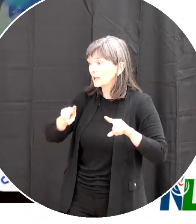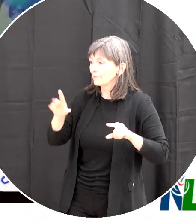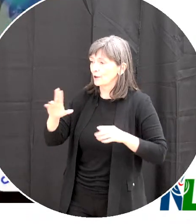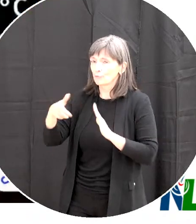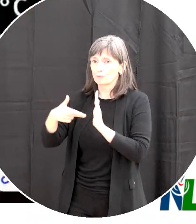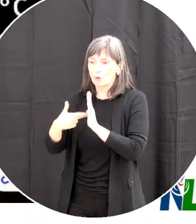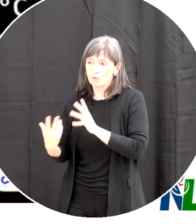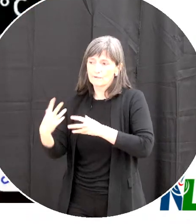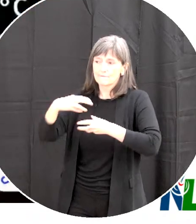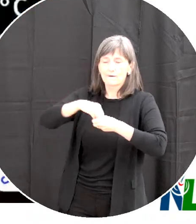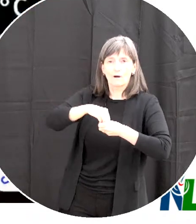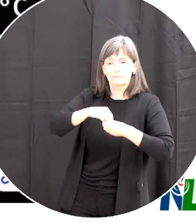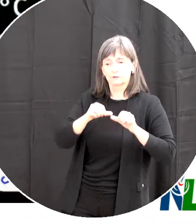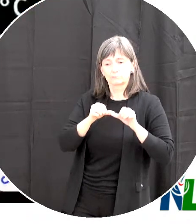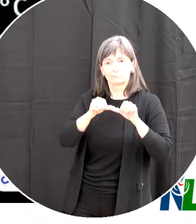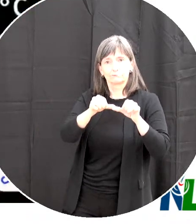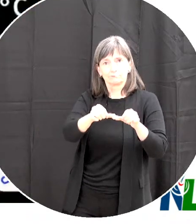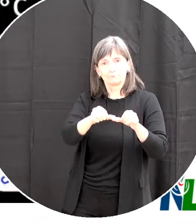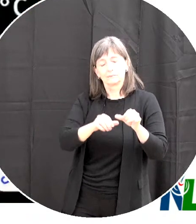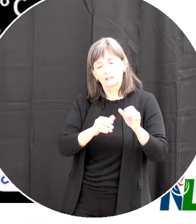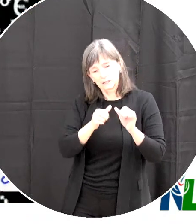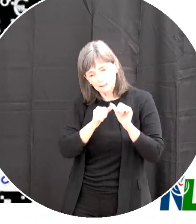and sustaining this learning plan.